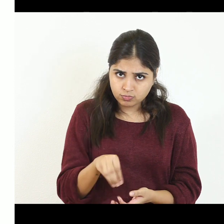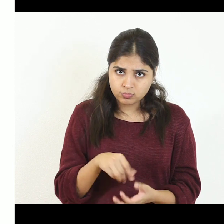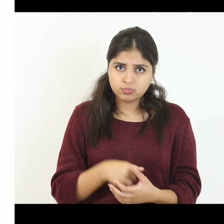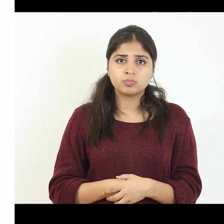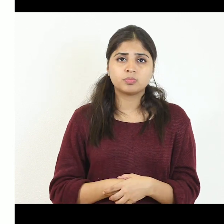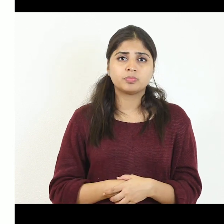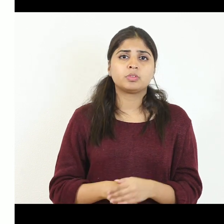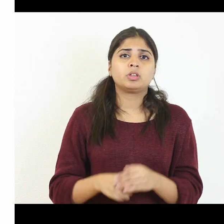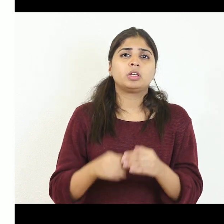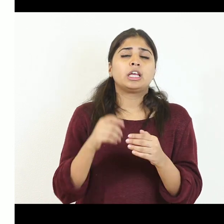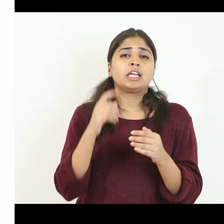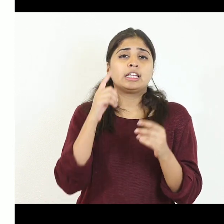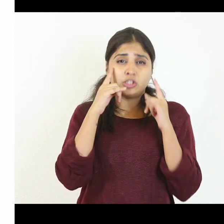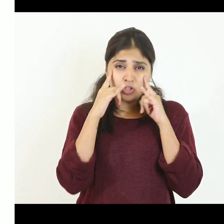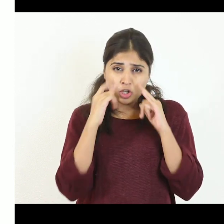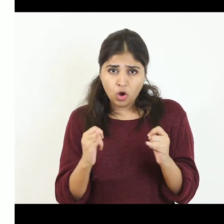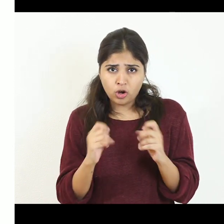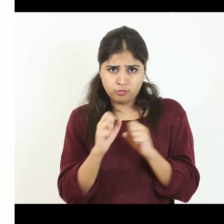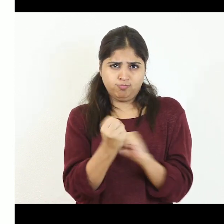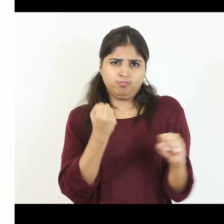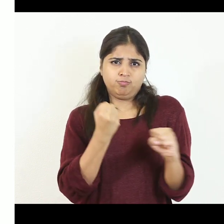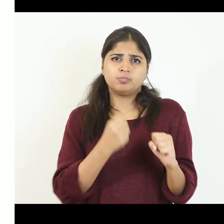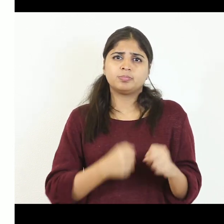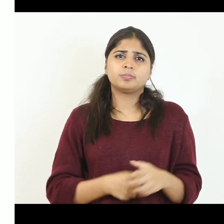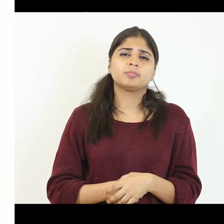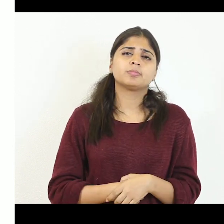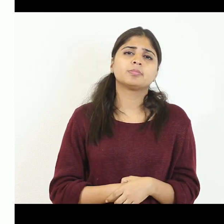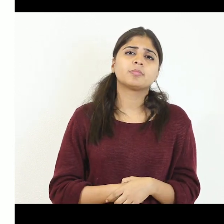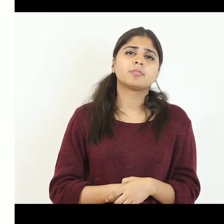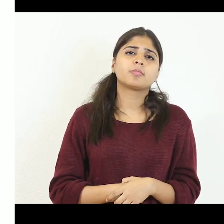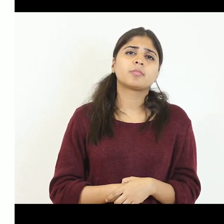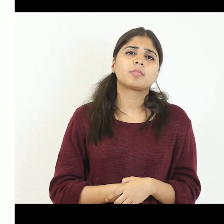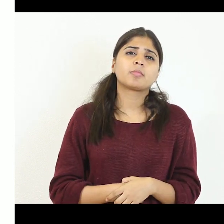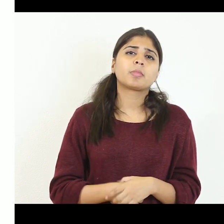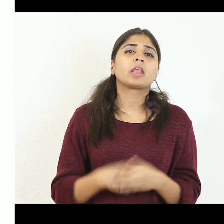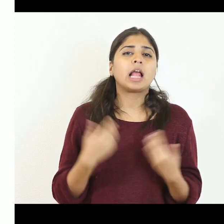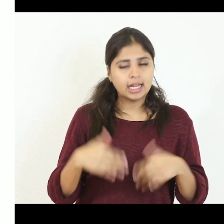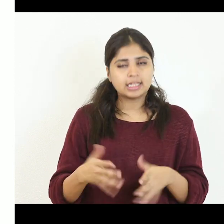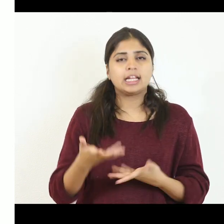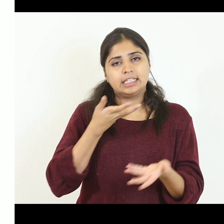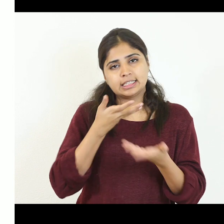security hardening. Let us discuss about it in detail.